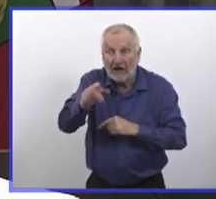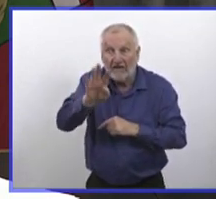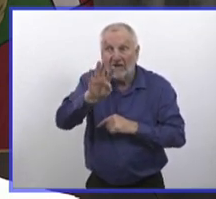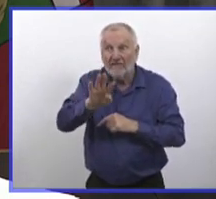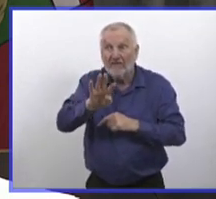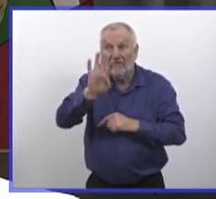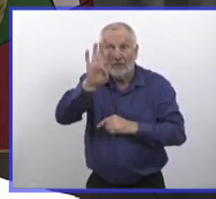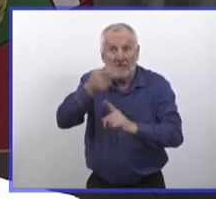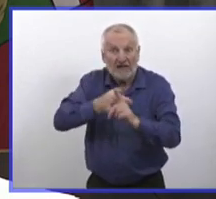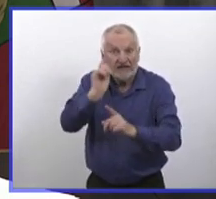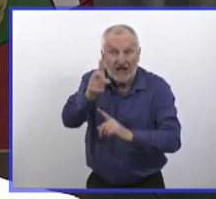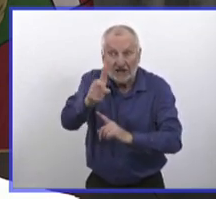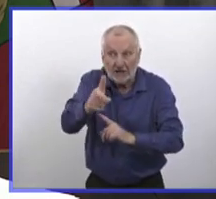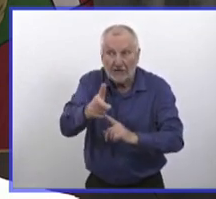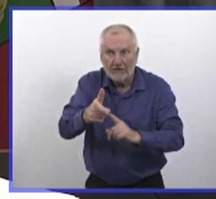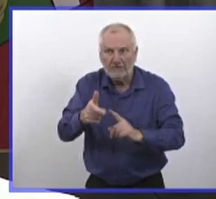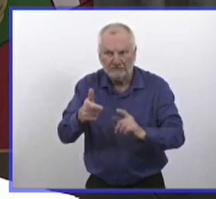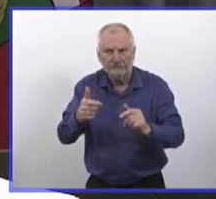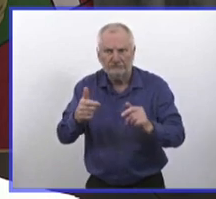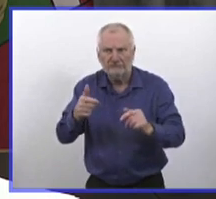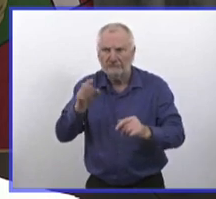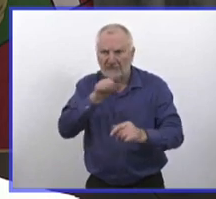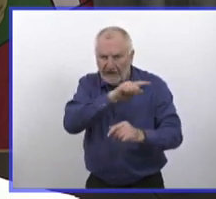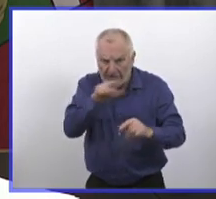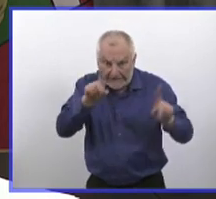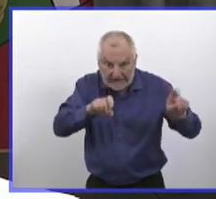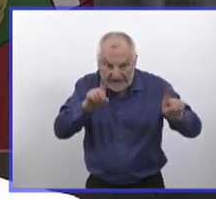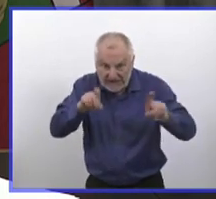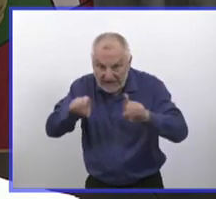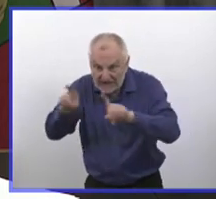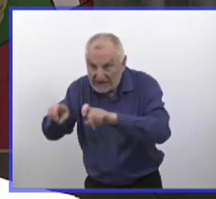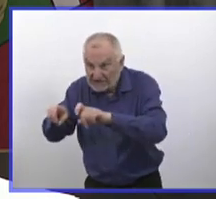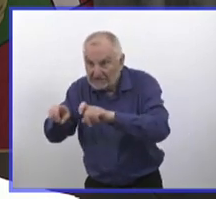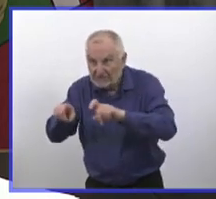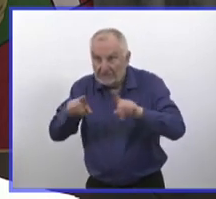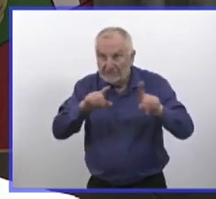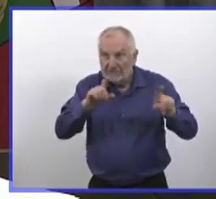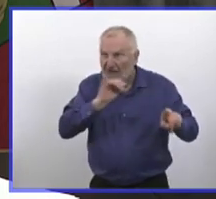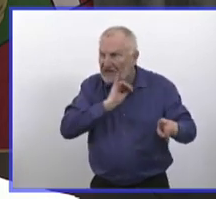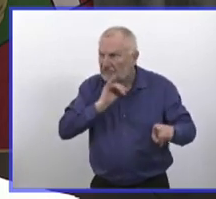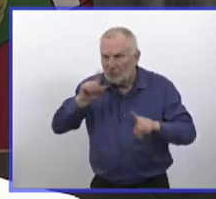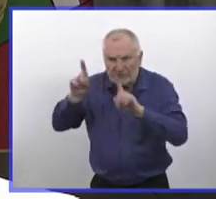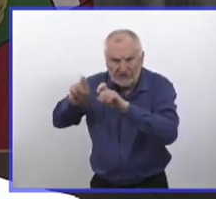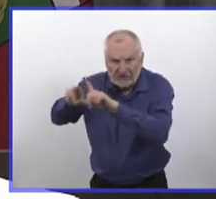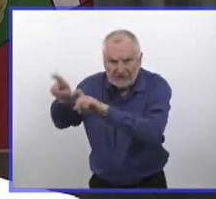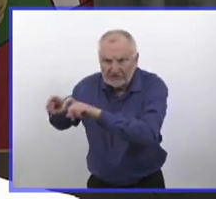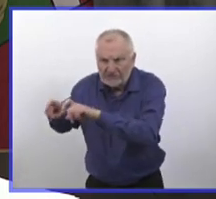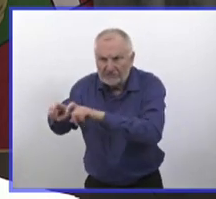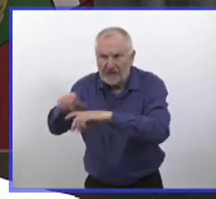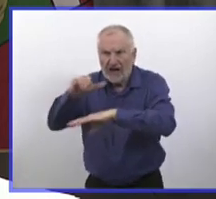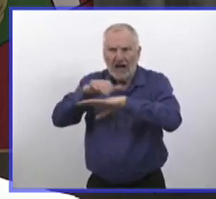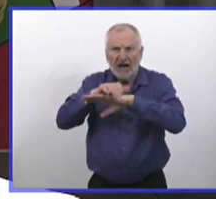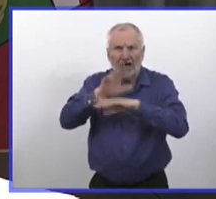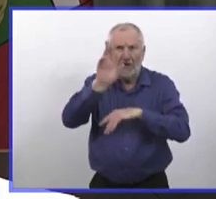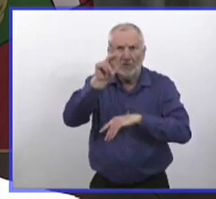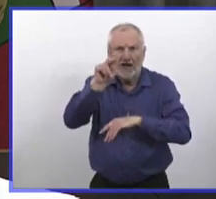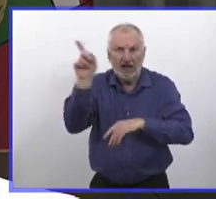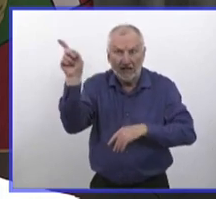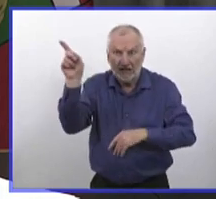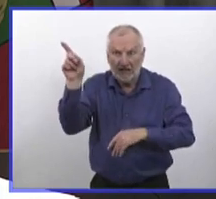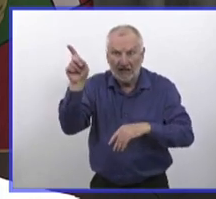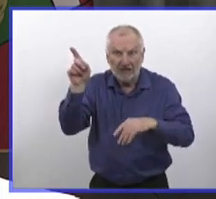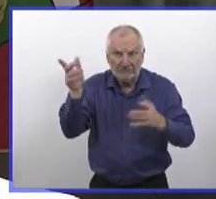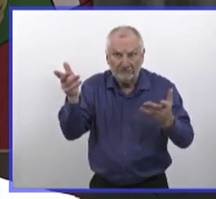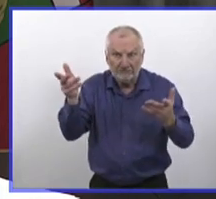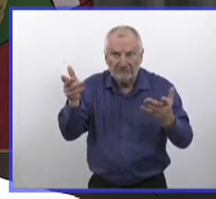every trial that was run was that all of them showed, and they were using them in very high-risk